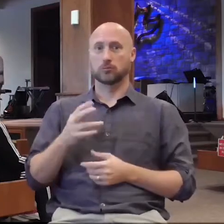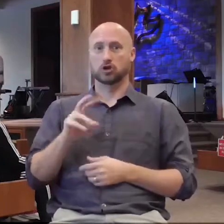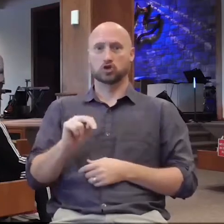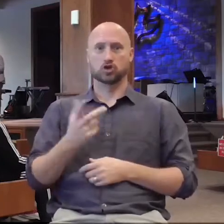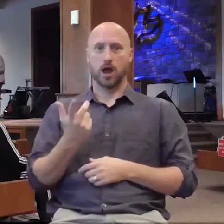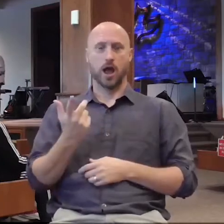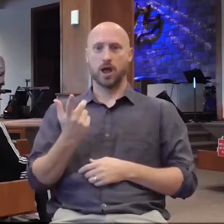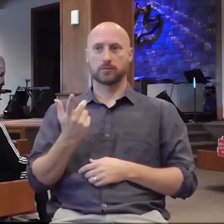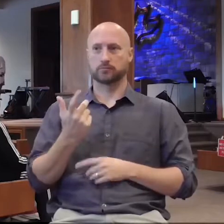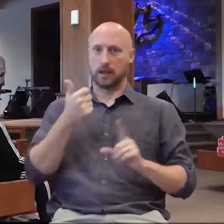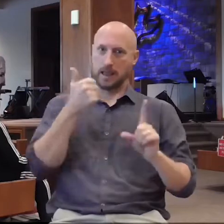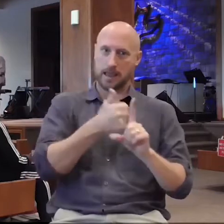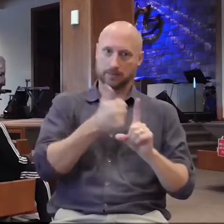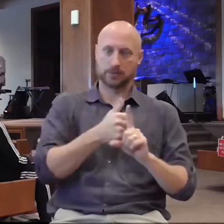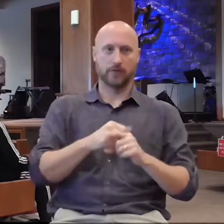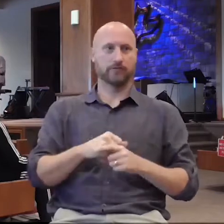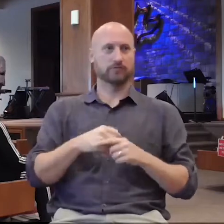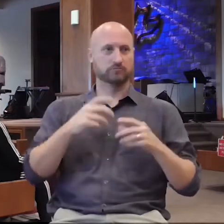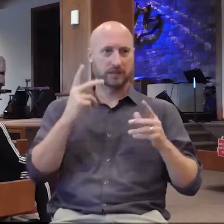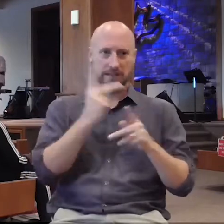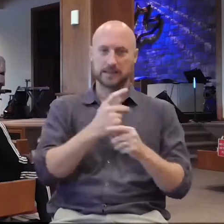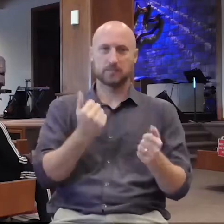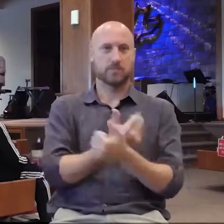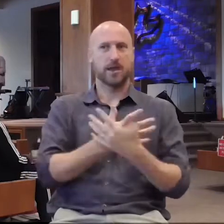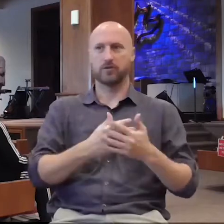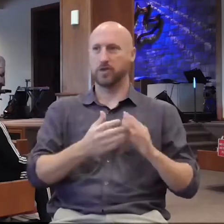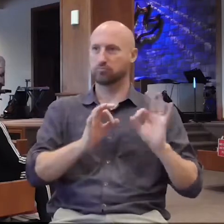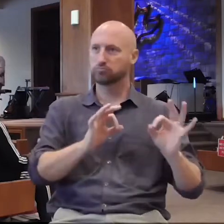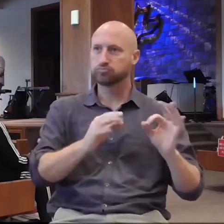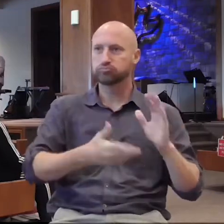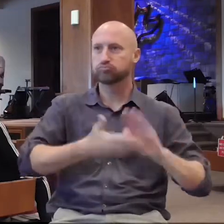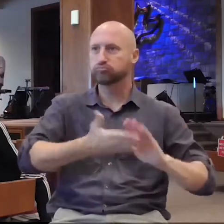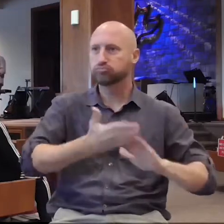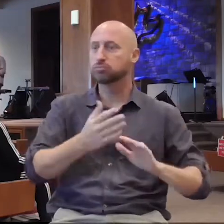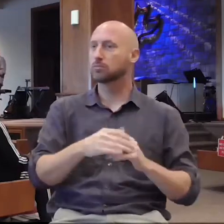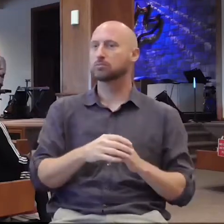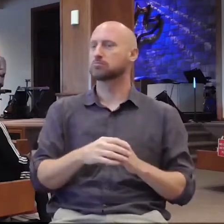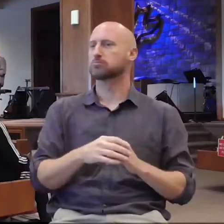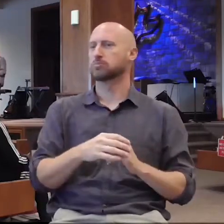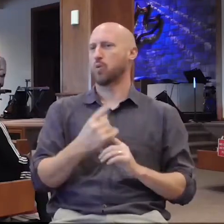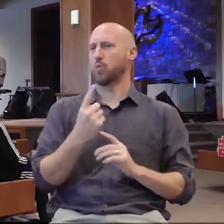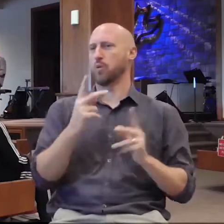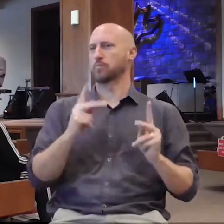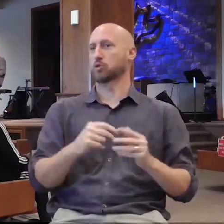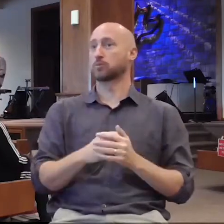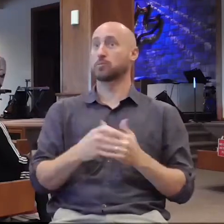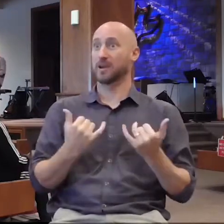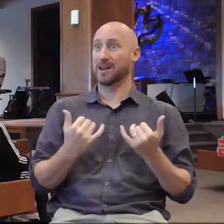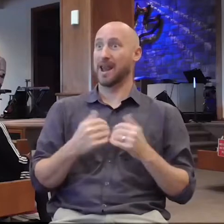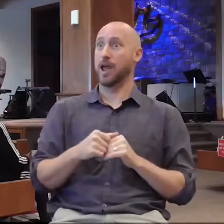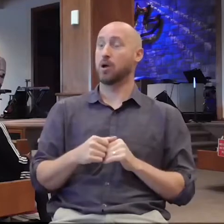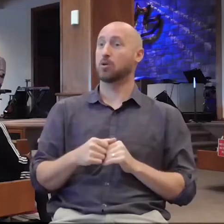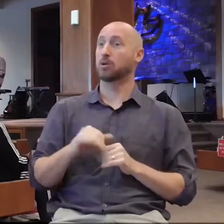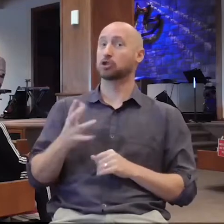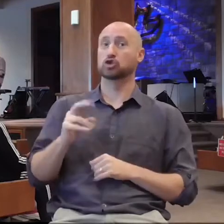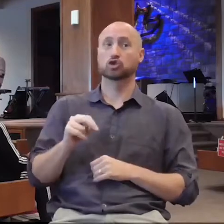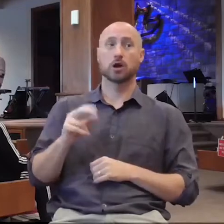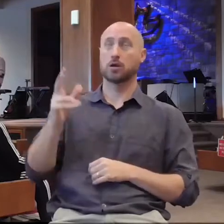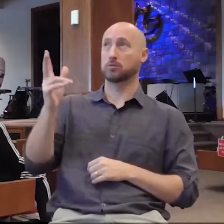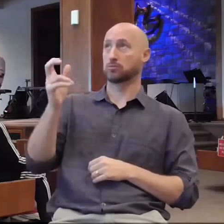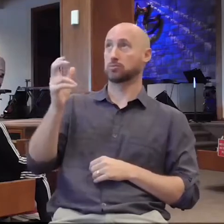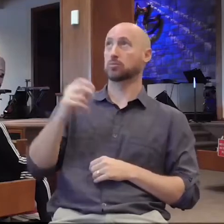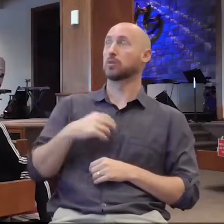it ain't gonna be me, you know. But he is here now before the Lord. The Lord speaks to the angel of this